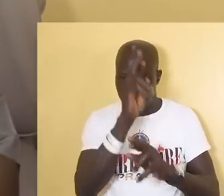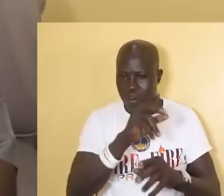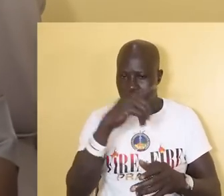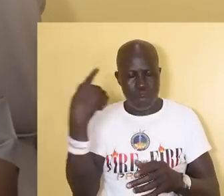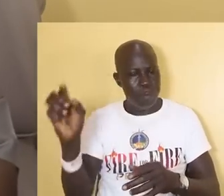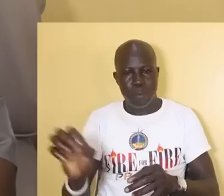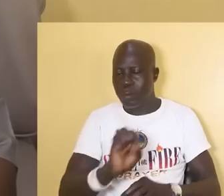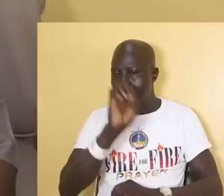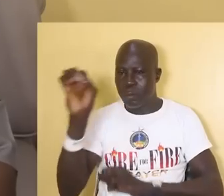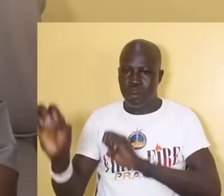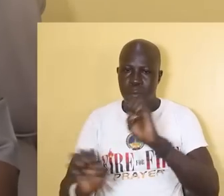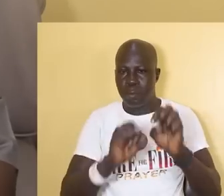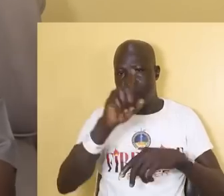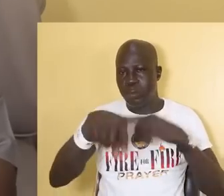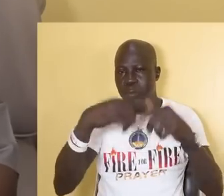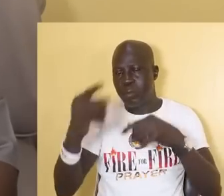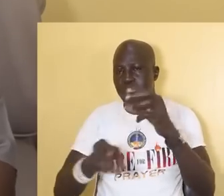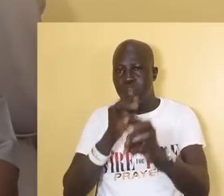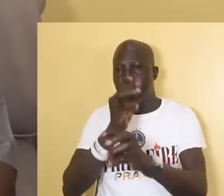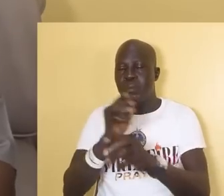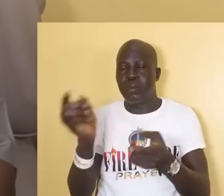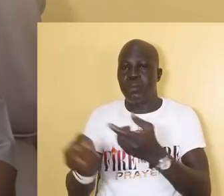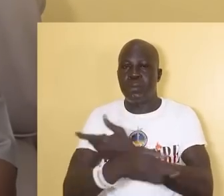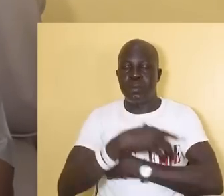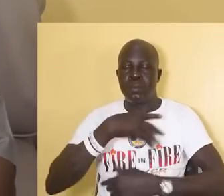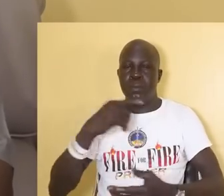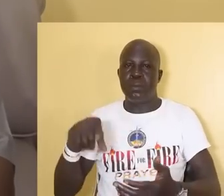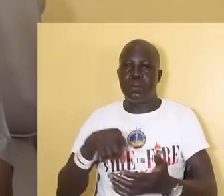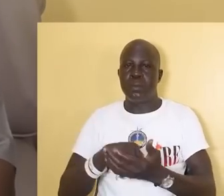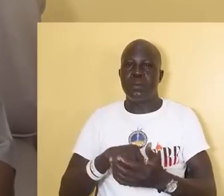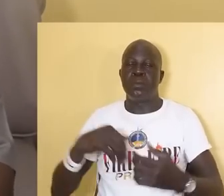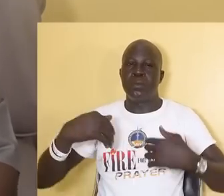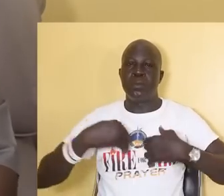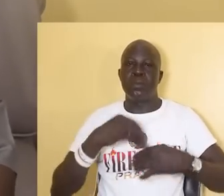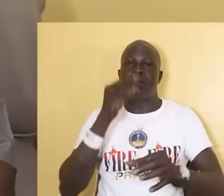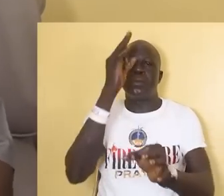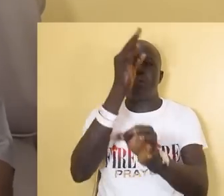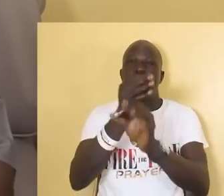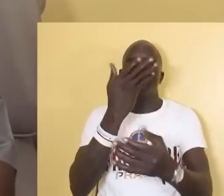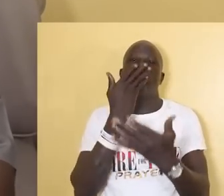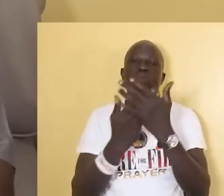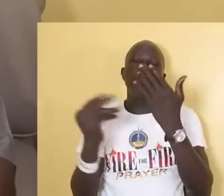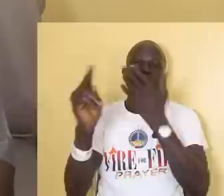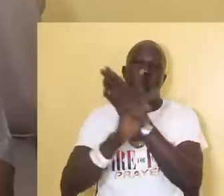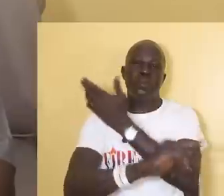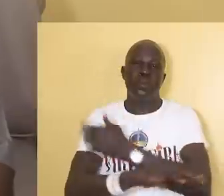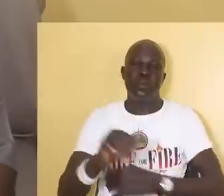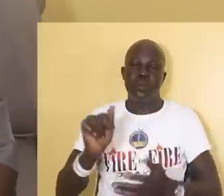Wherever you go to the altar, in a day like this, you will meet with goodness.